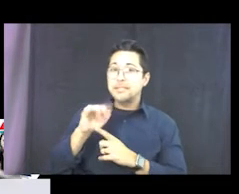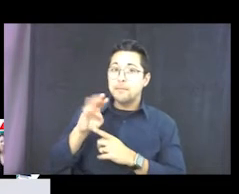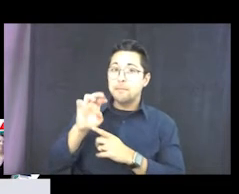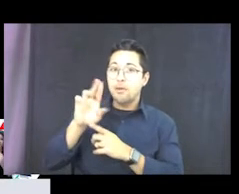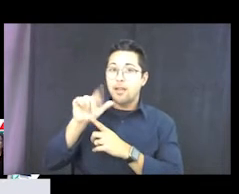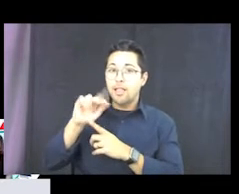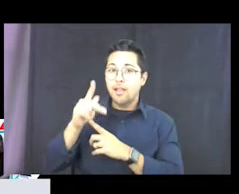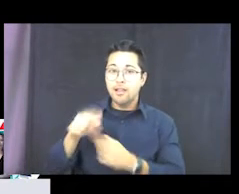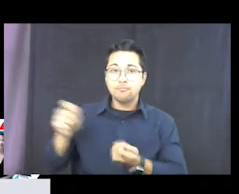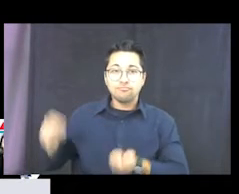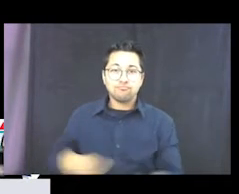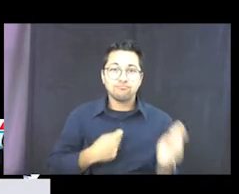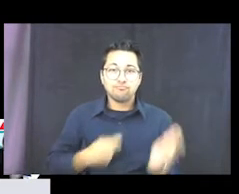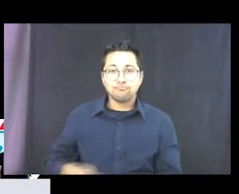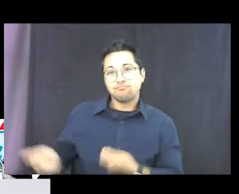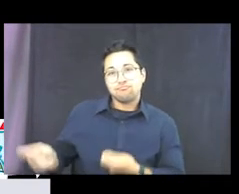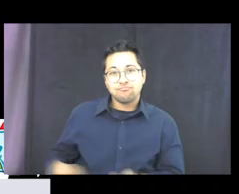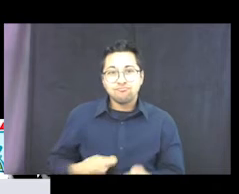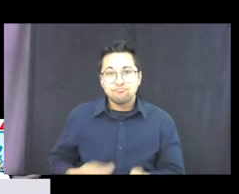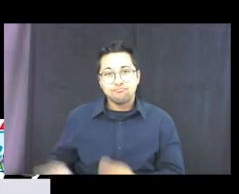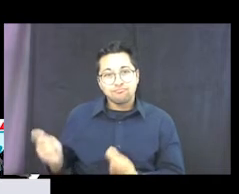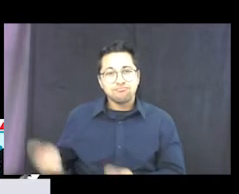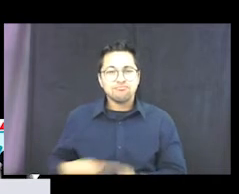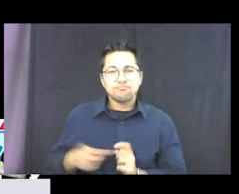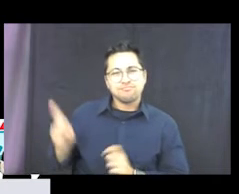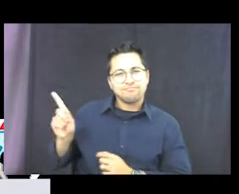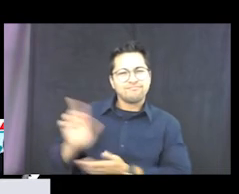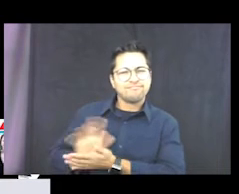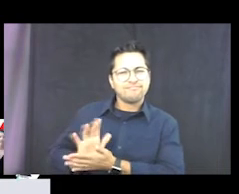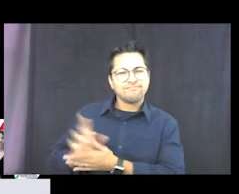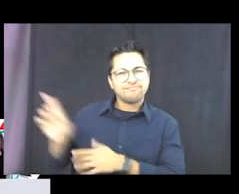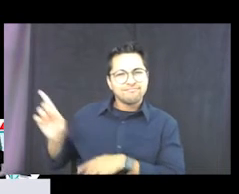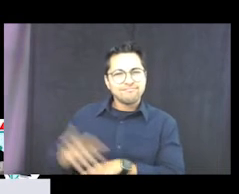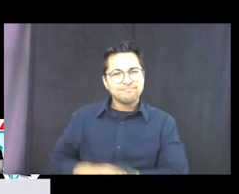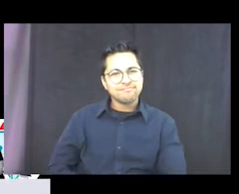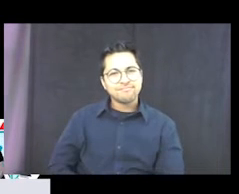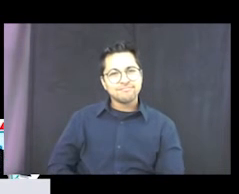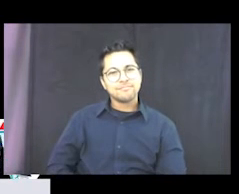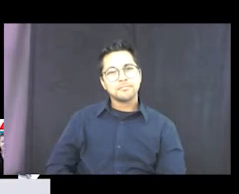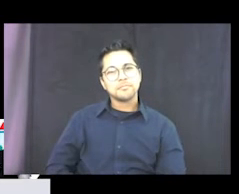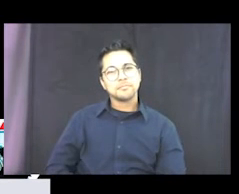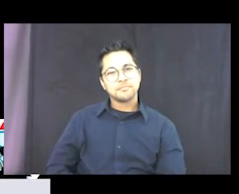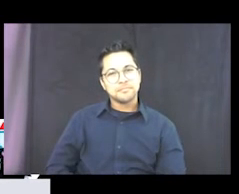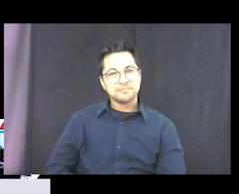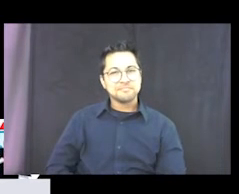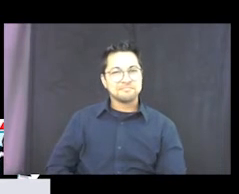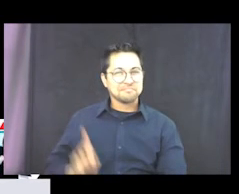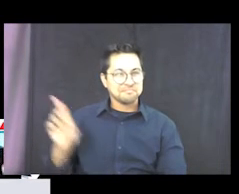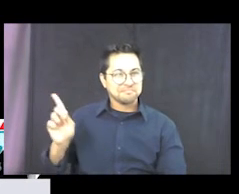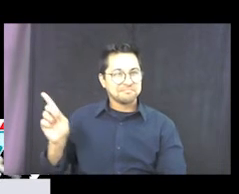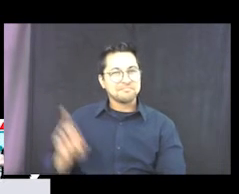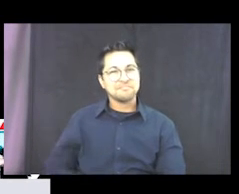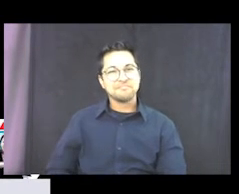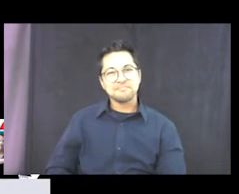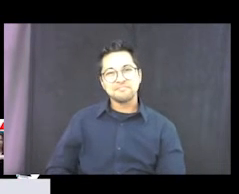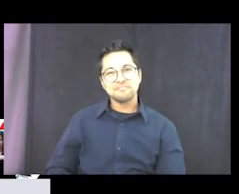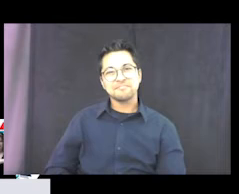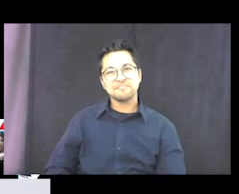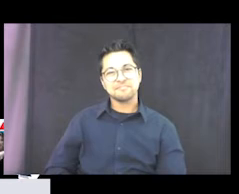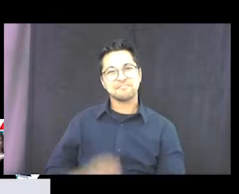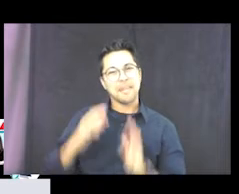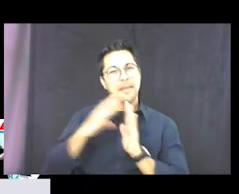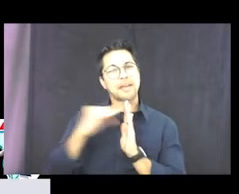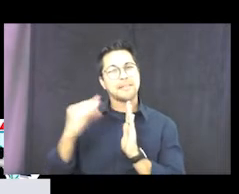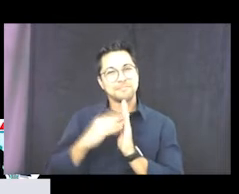And that sunshine in my pocket, got that good soul in my now heel feet. drags. Feel that Flick. hot blood in my Flick. body Other side. when it